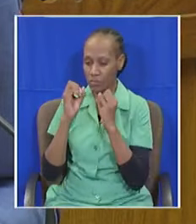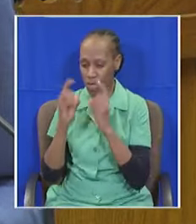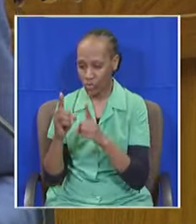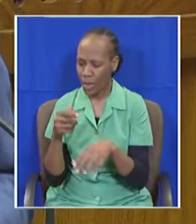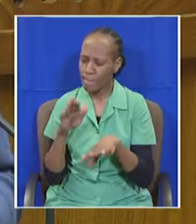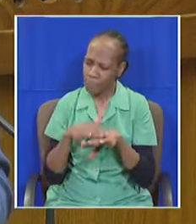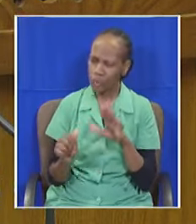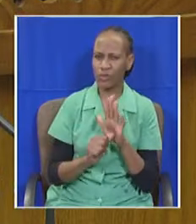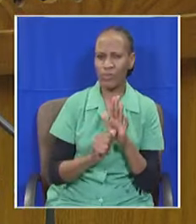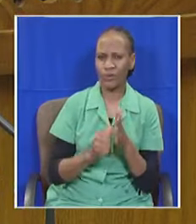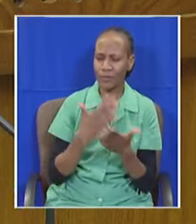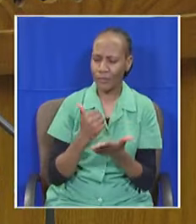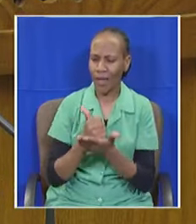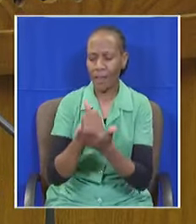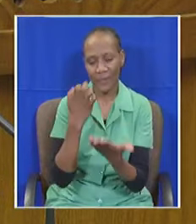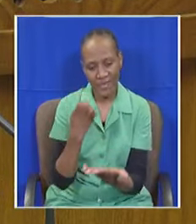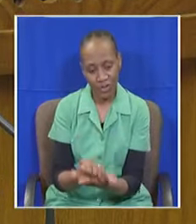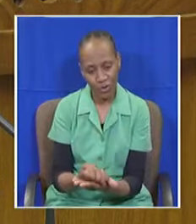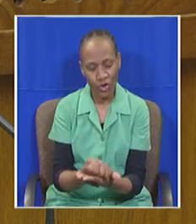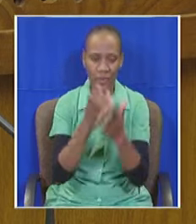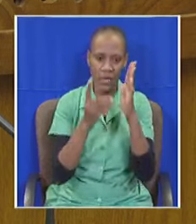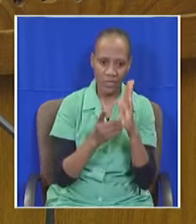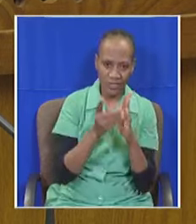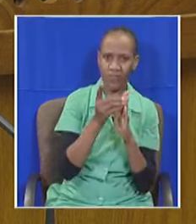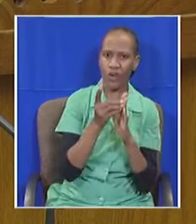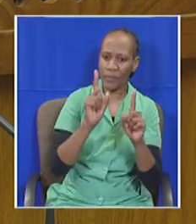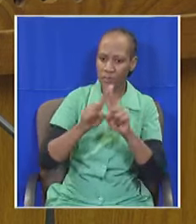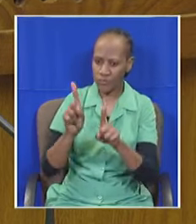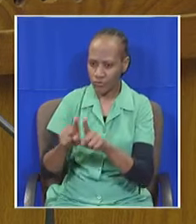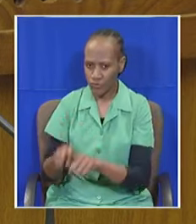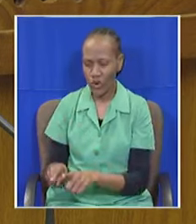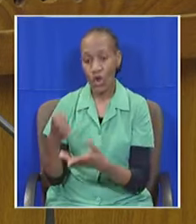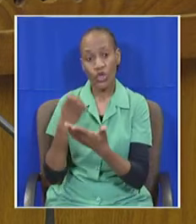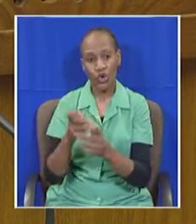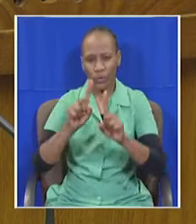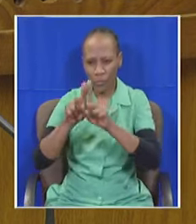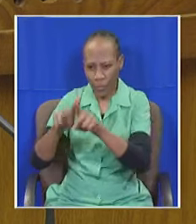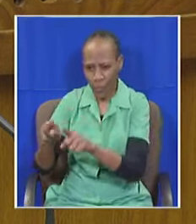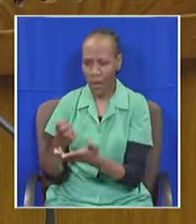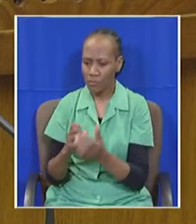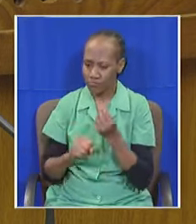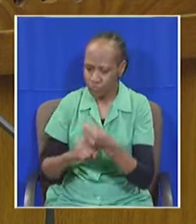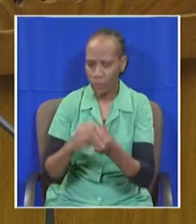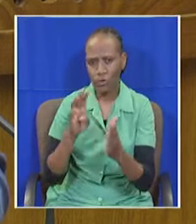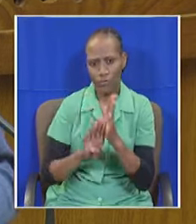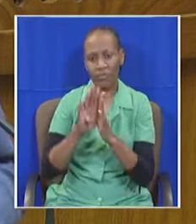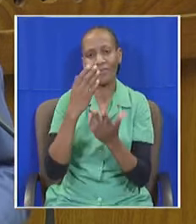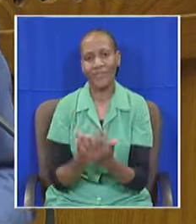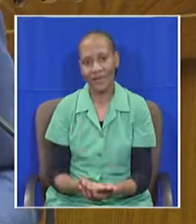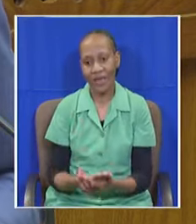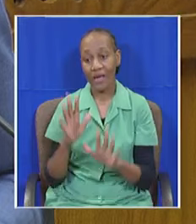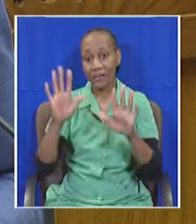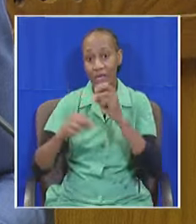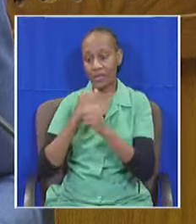critical component of achieving growth and development of the various priority economic sectors. Honorable members, over the past